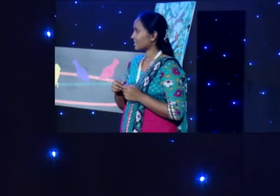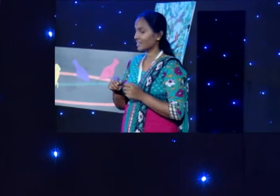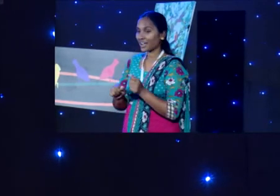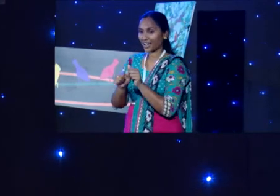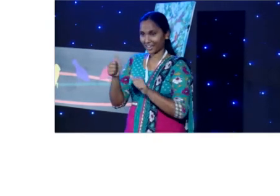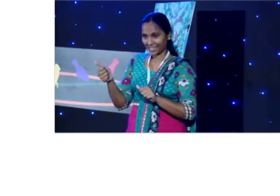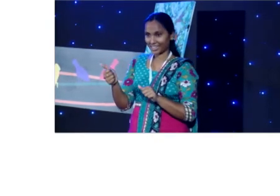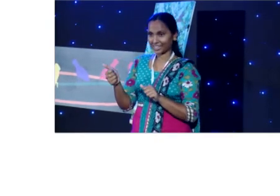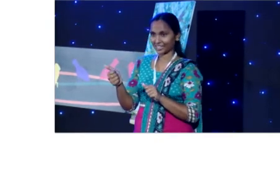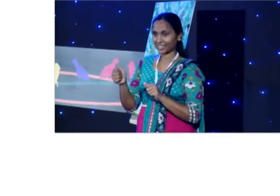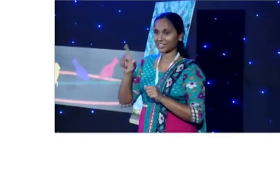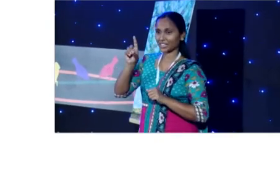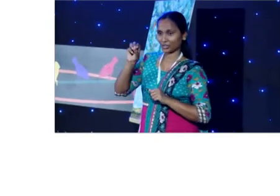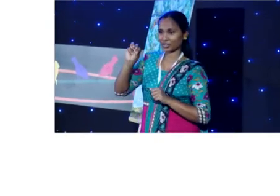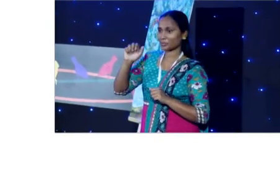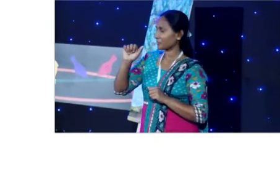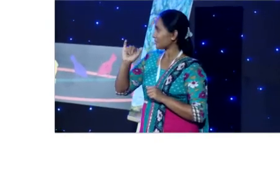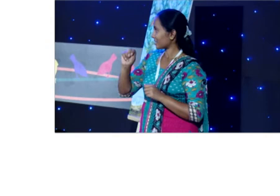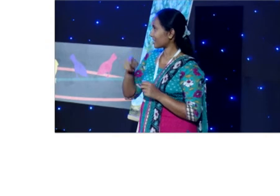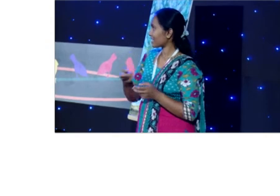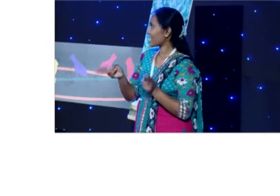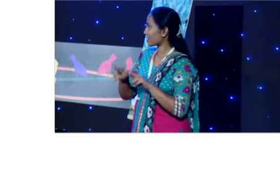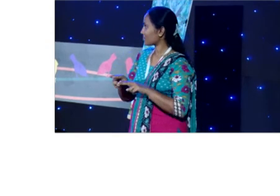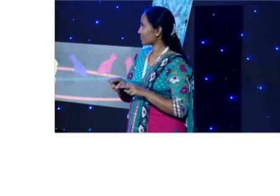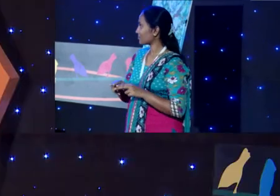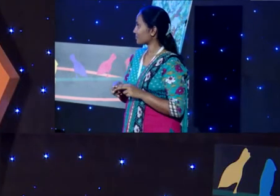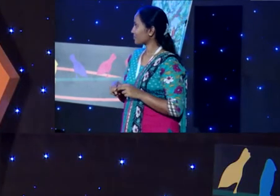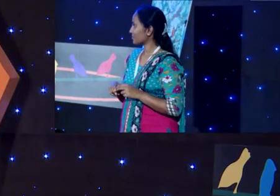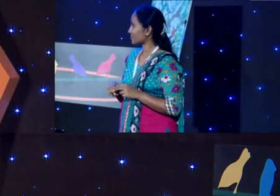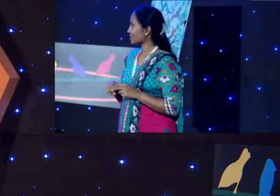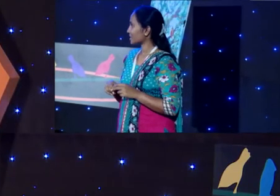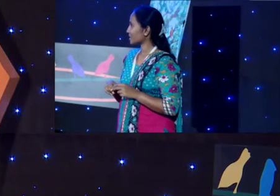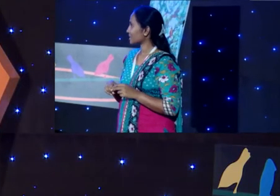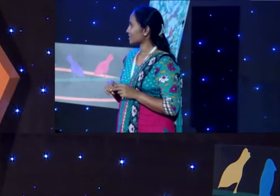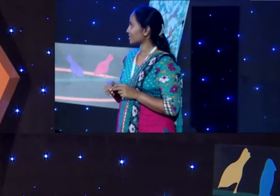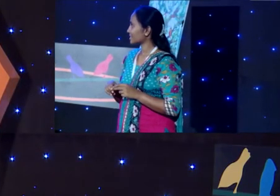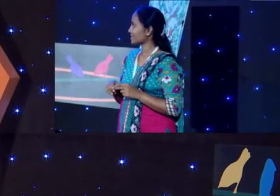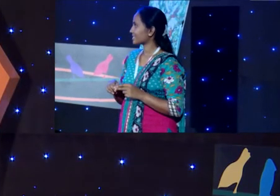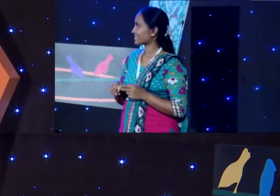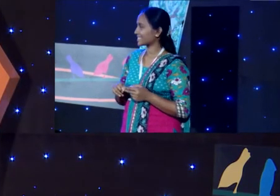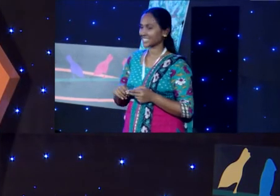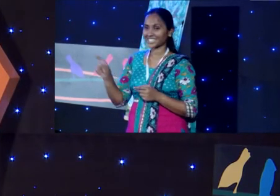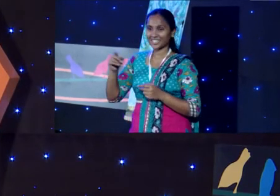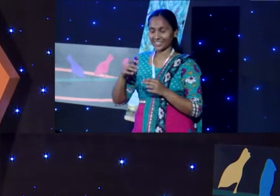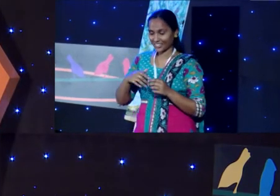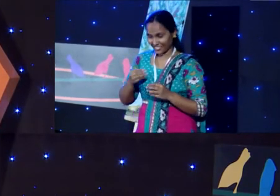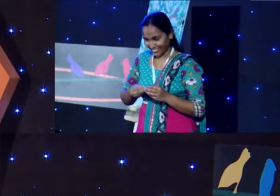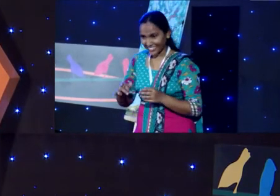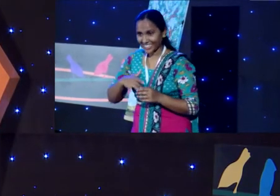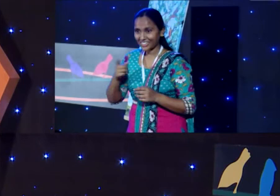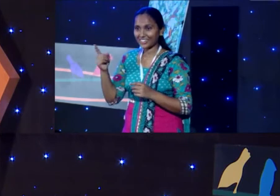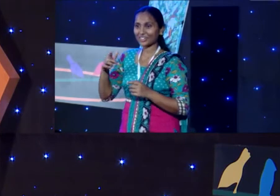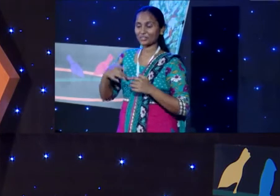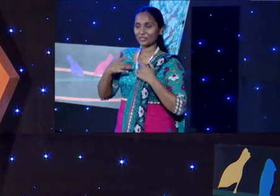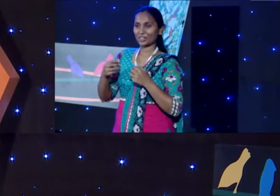this is another domain that things happened in. I moved back, and the moment I realized that my shirts are getting dirty much faster. There's so much pollution